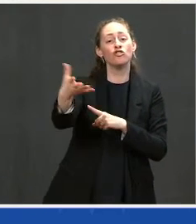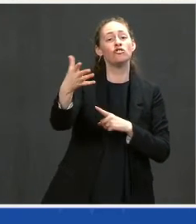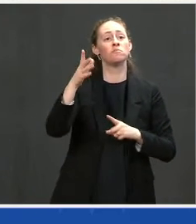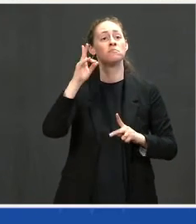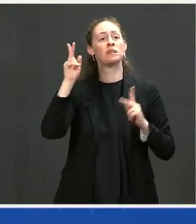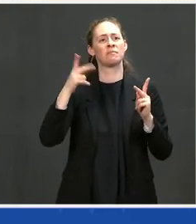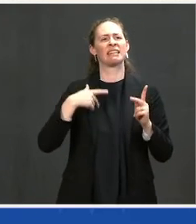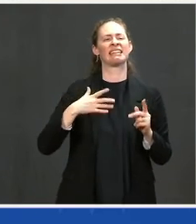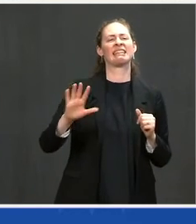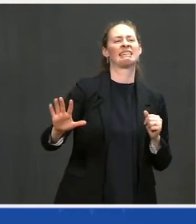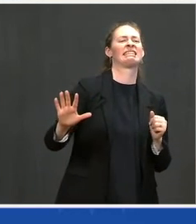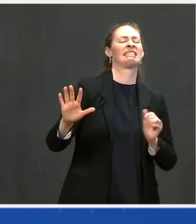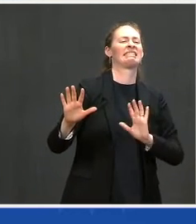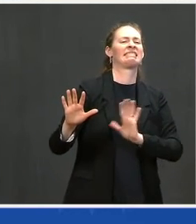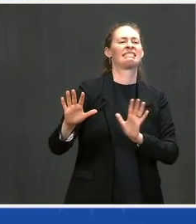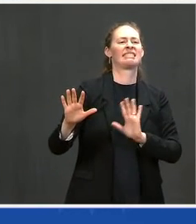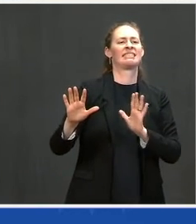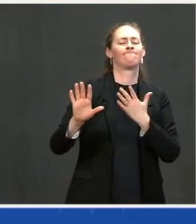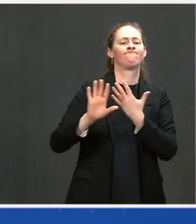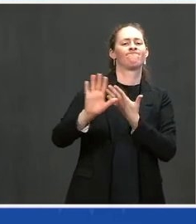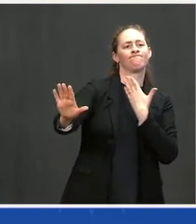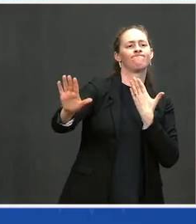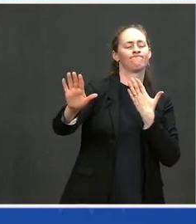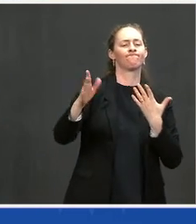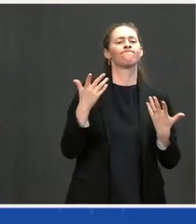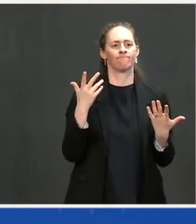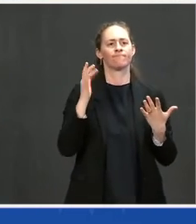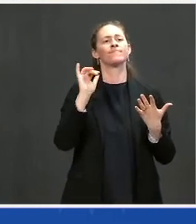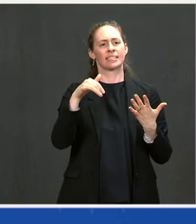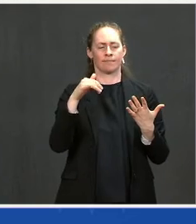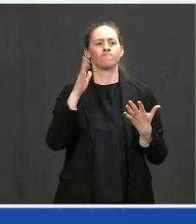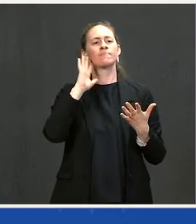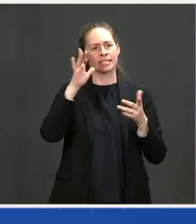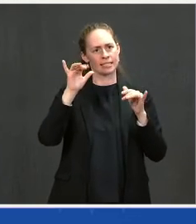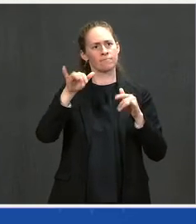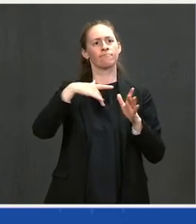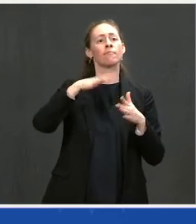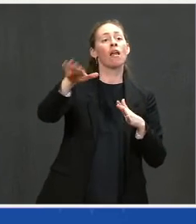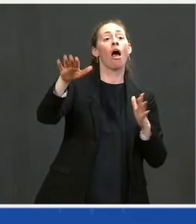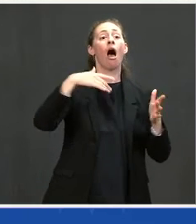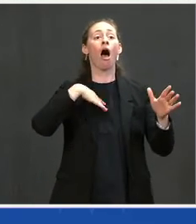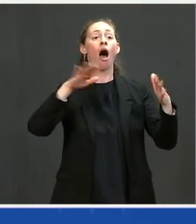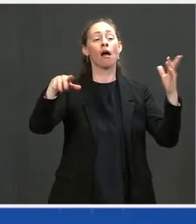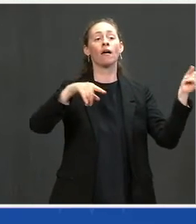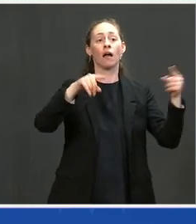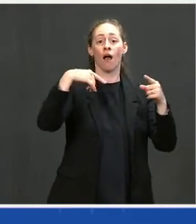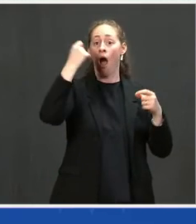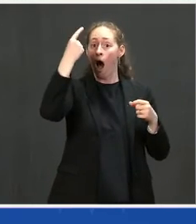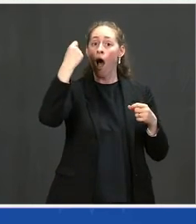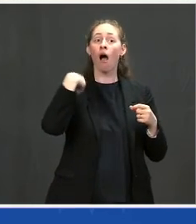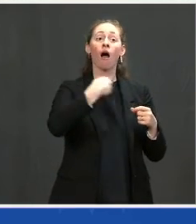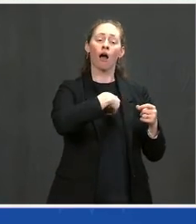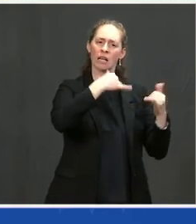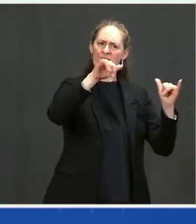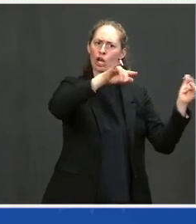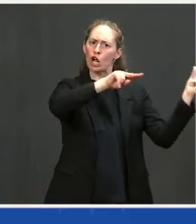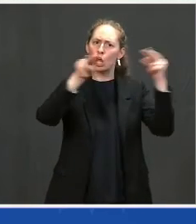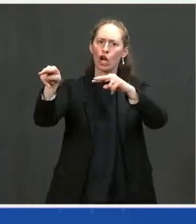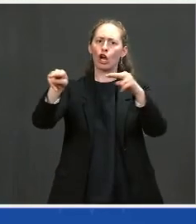an unrelenting way to call to the attention of the world and make it clear what's